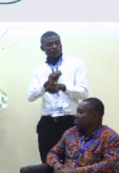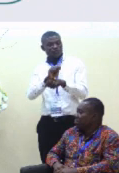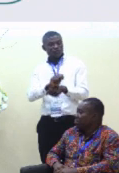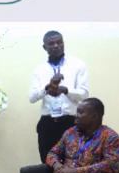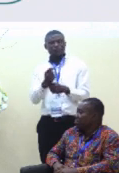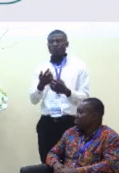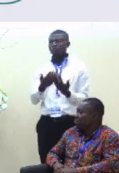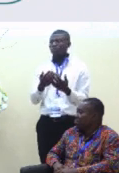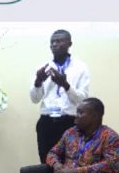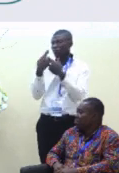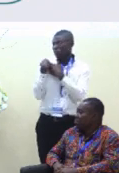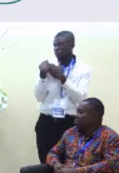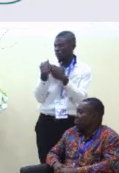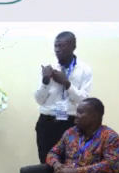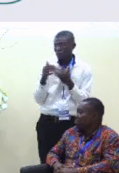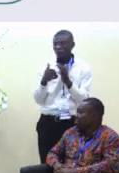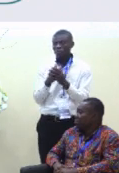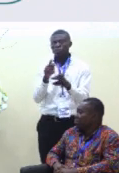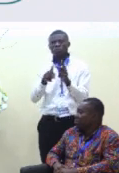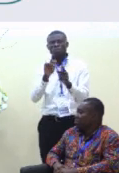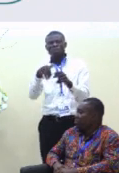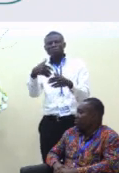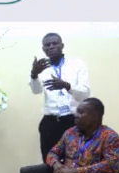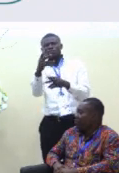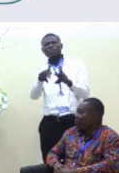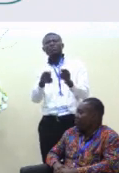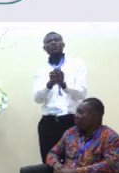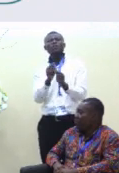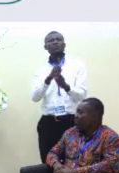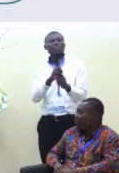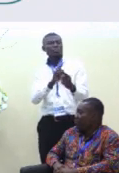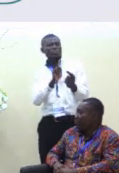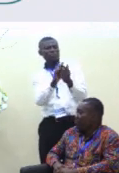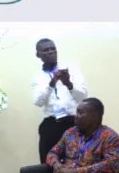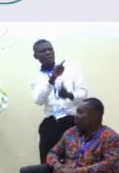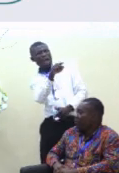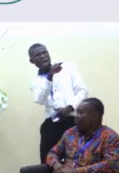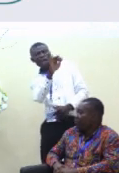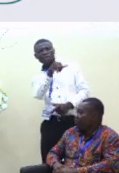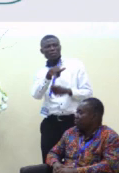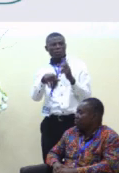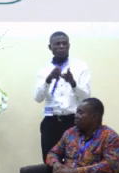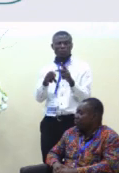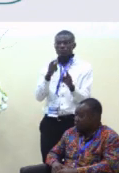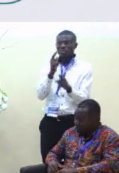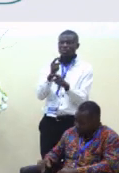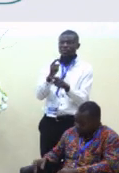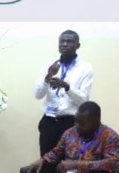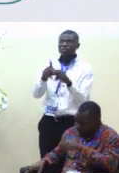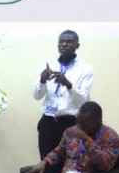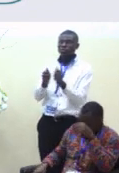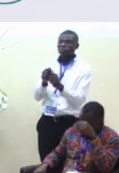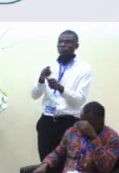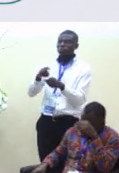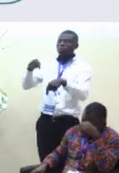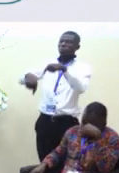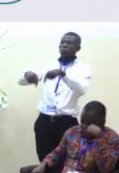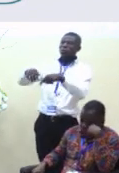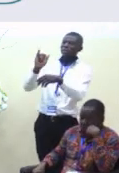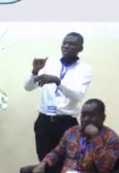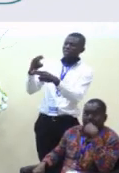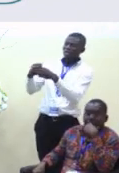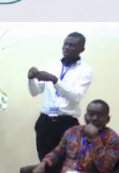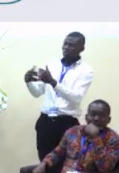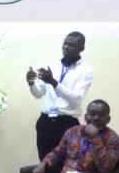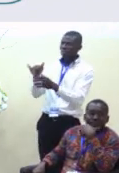the tags, labels that have been given to persons with disabilities. People call some persons with disability crippled and so on and so forth.